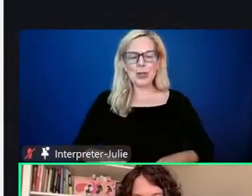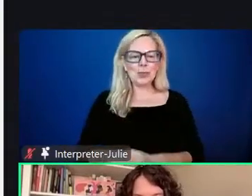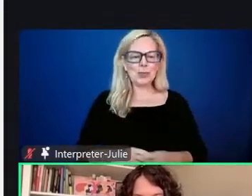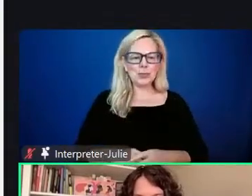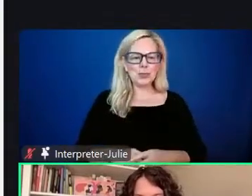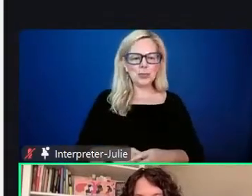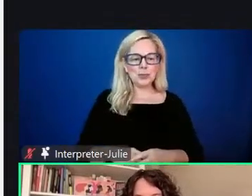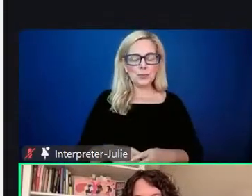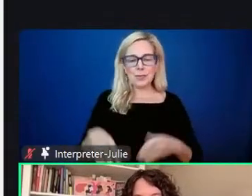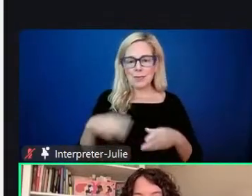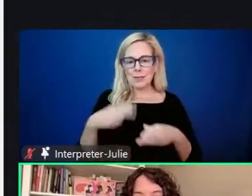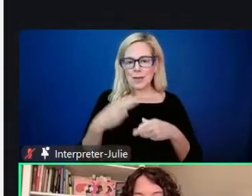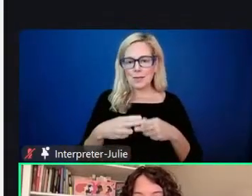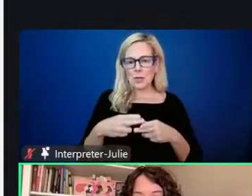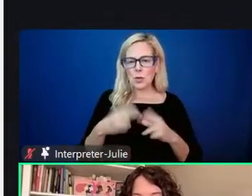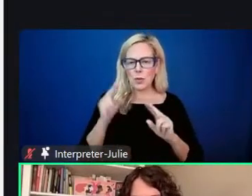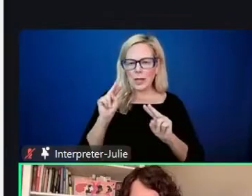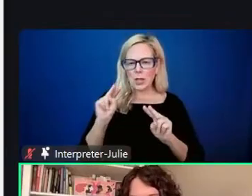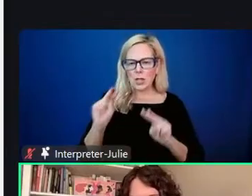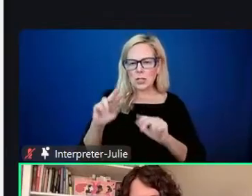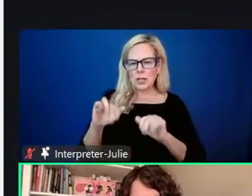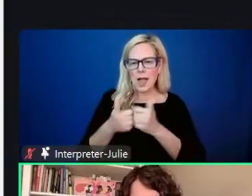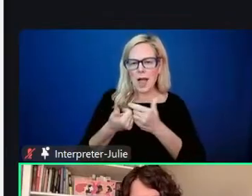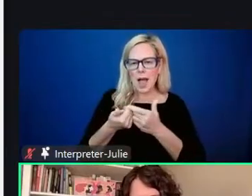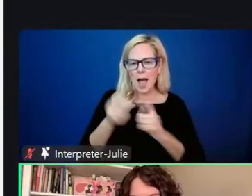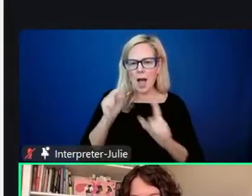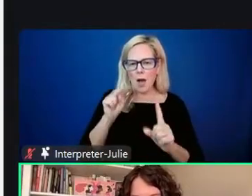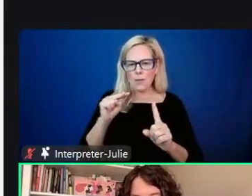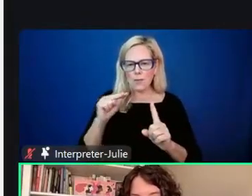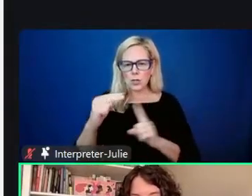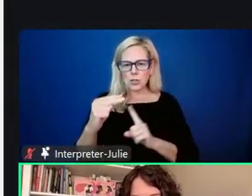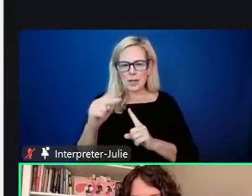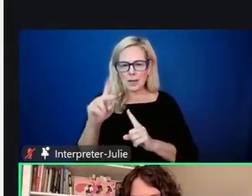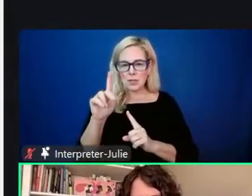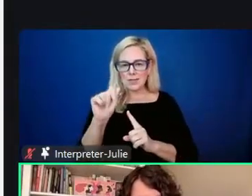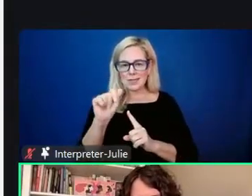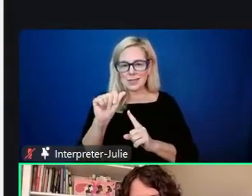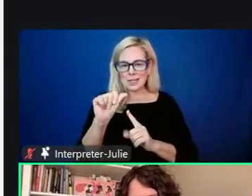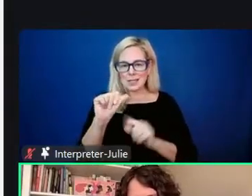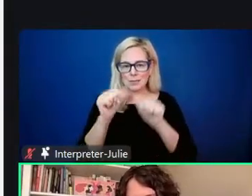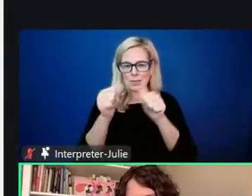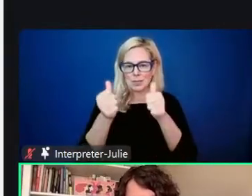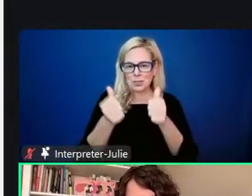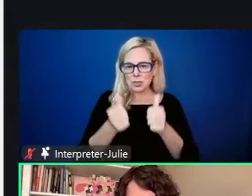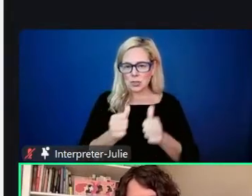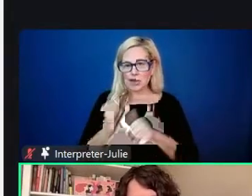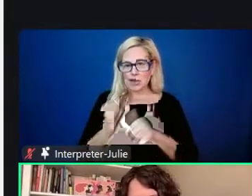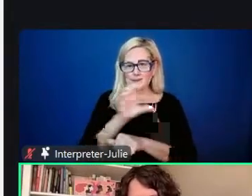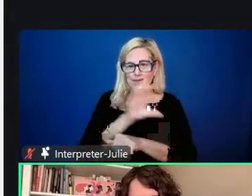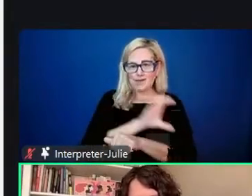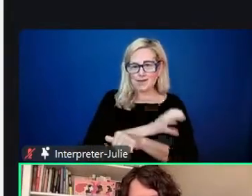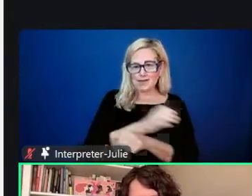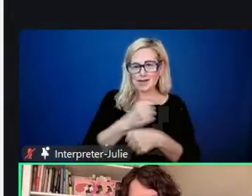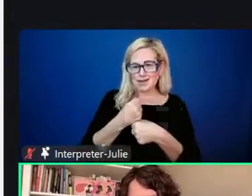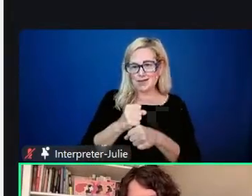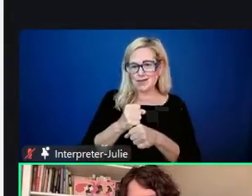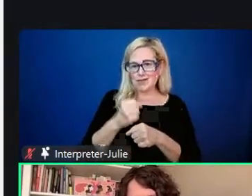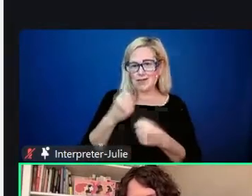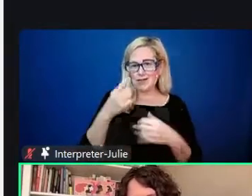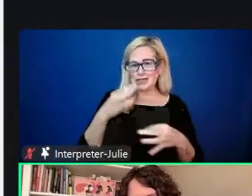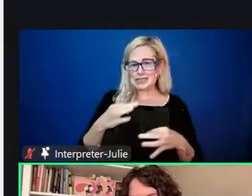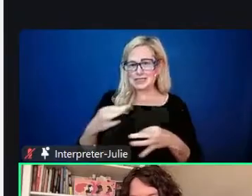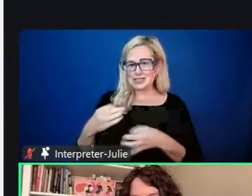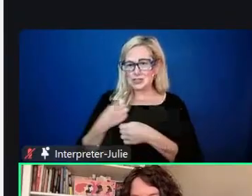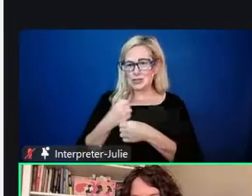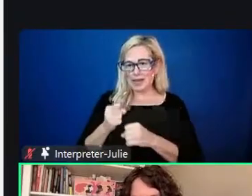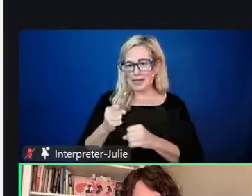So as mentioned, we looked into how perceptions of disability shape clinical decision-making. You should be seeing my slides now on the